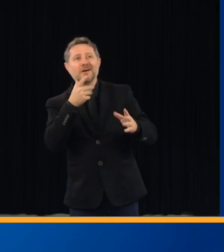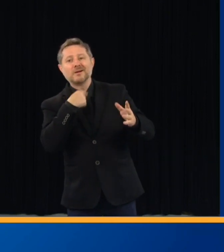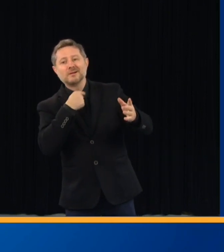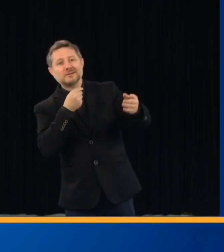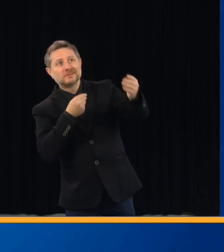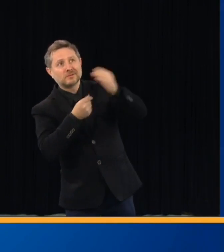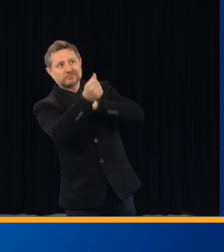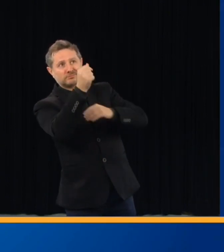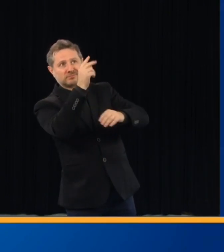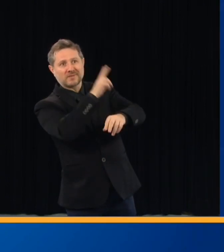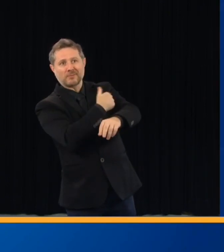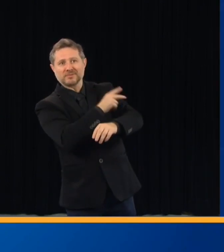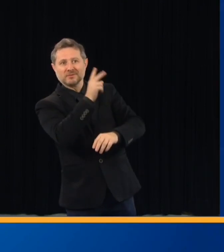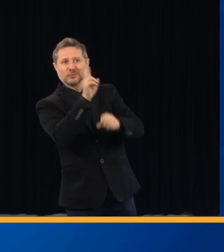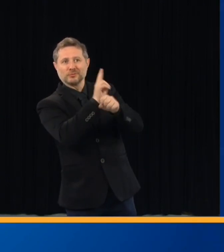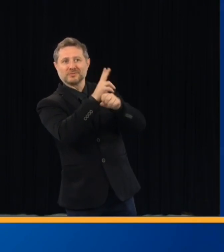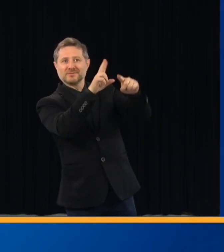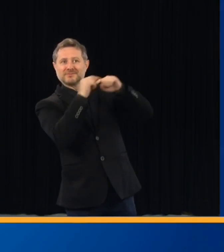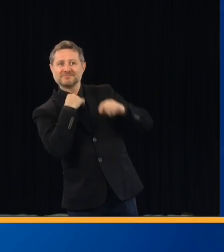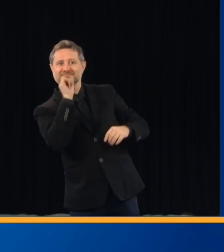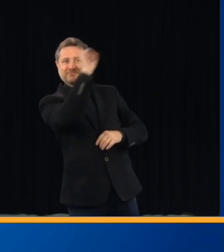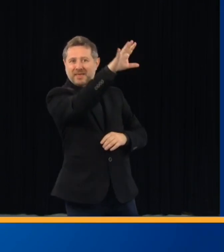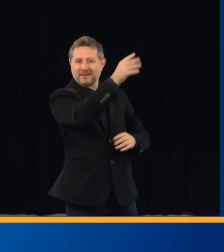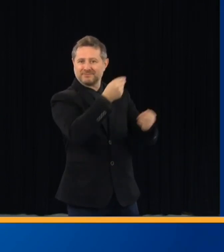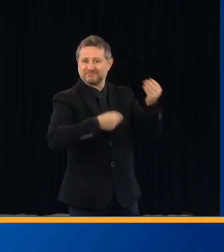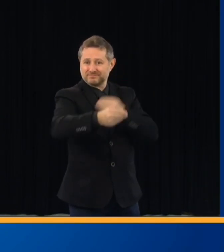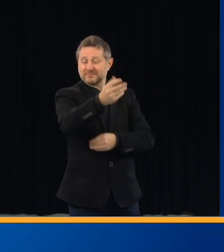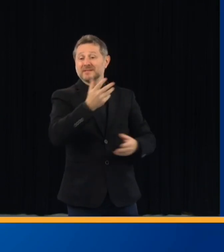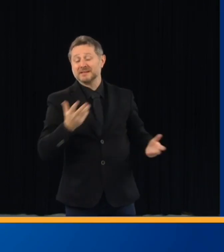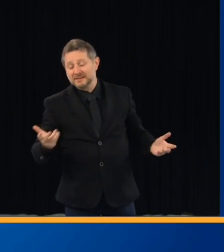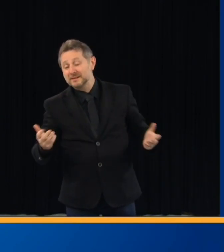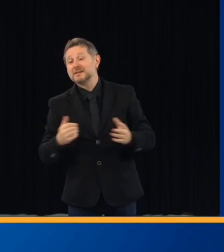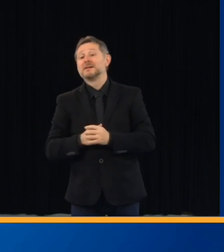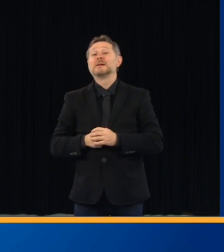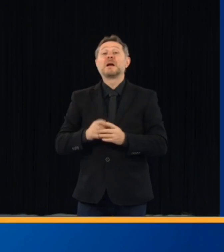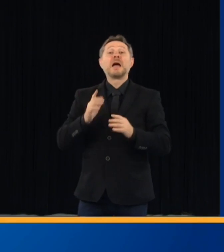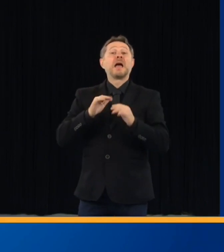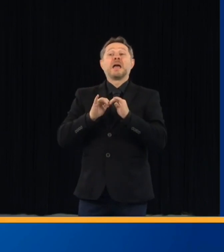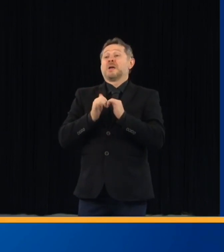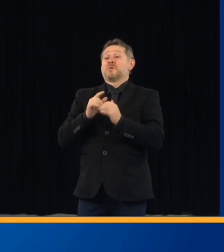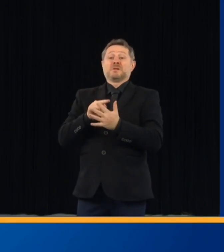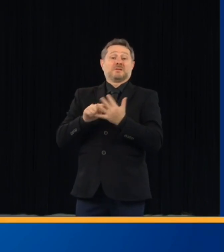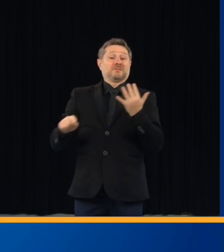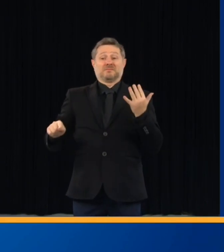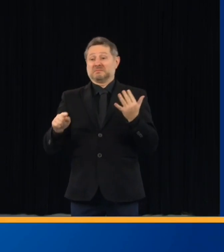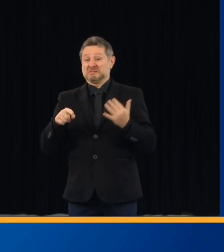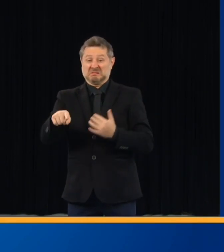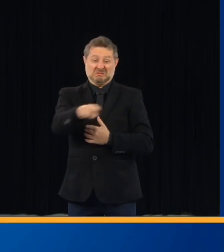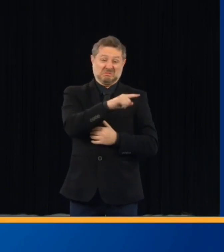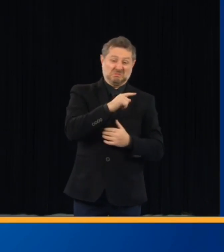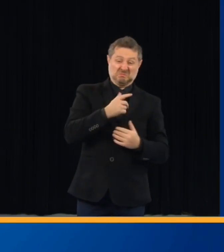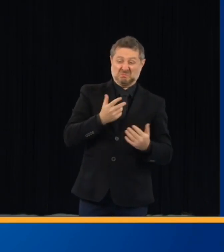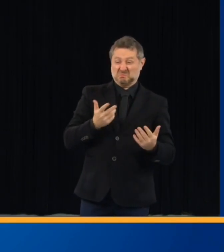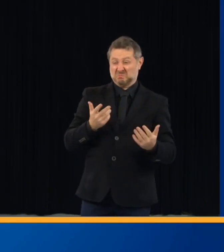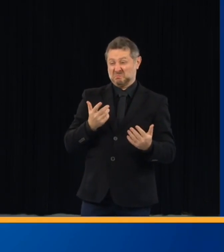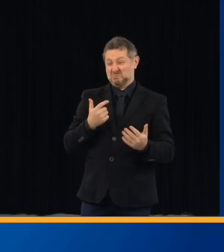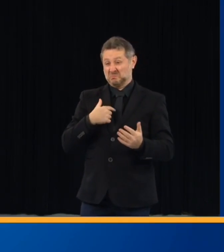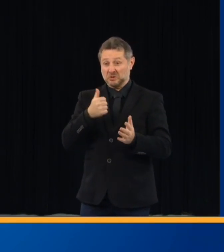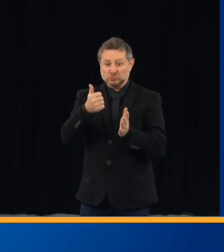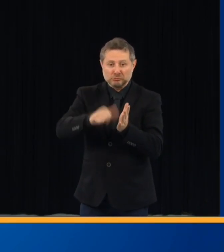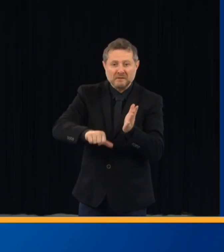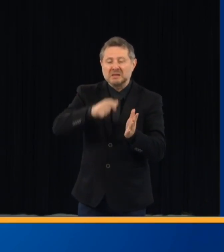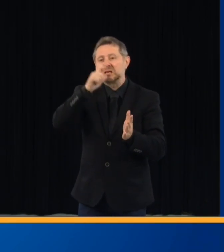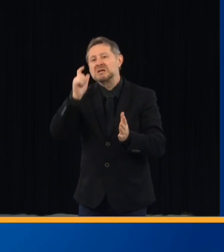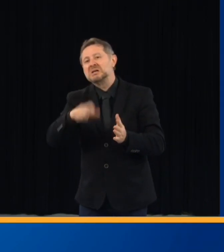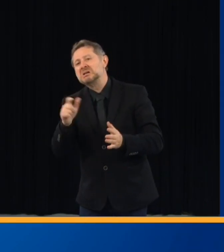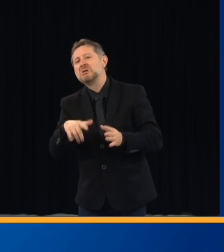increasing the number of ventilators by ending all elective surgeries. If you don't need an elective surgery, a hospital cannot perform it.